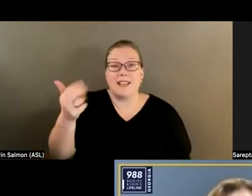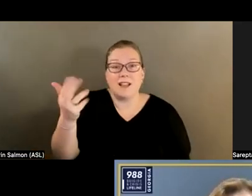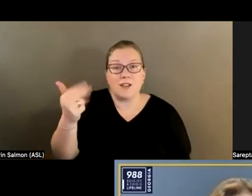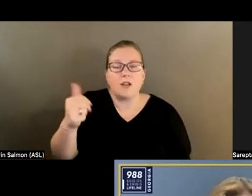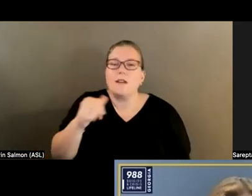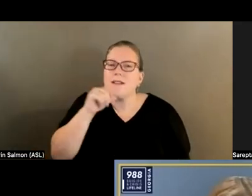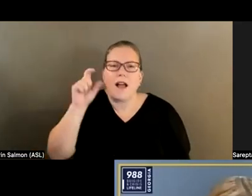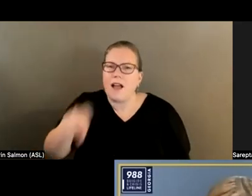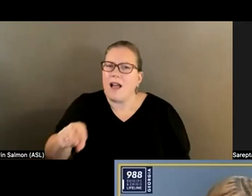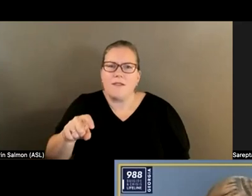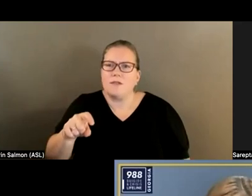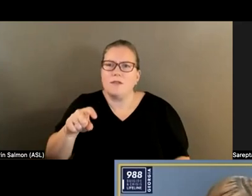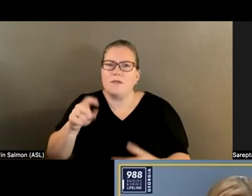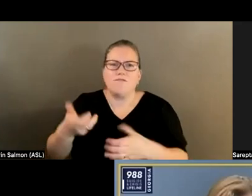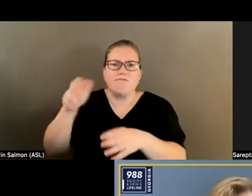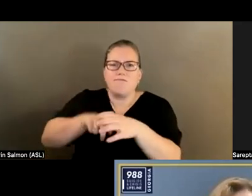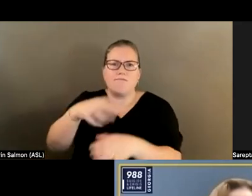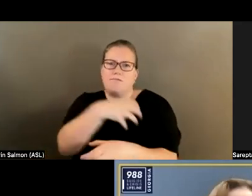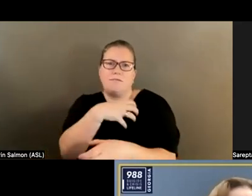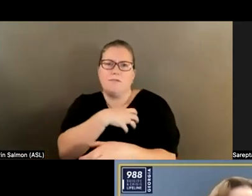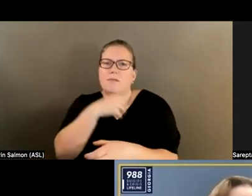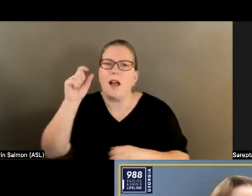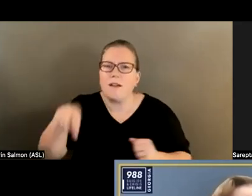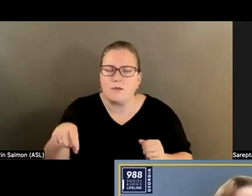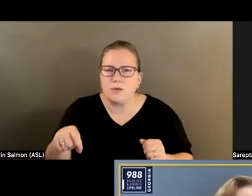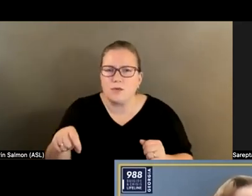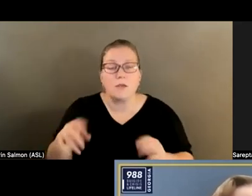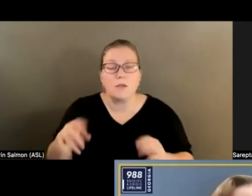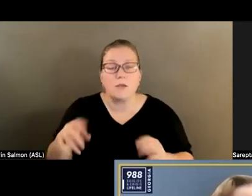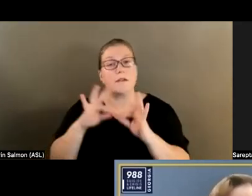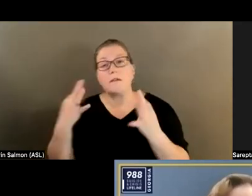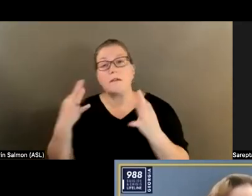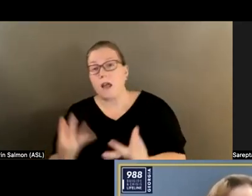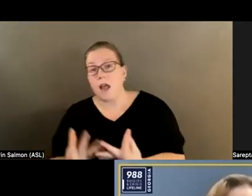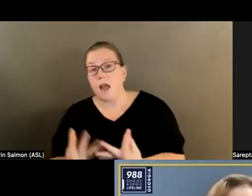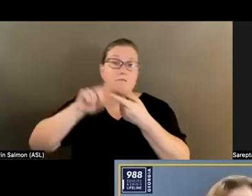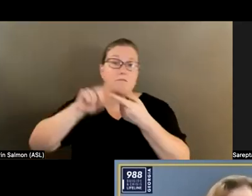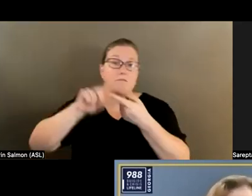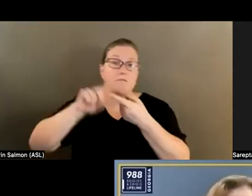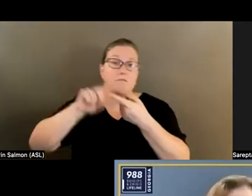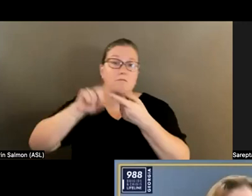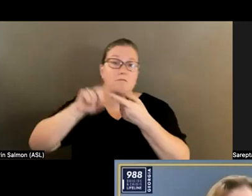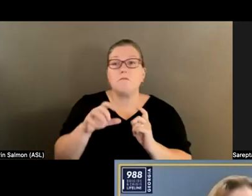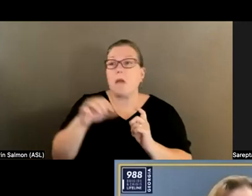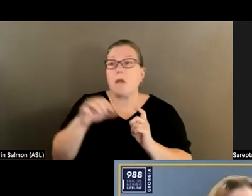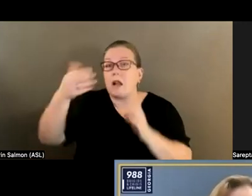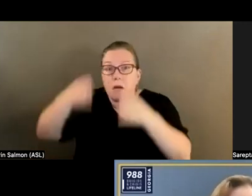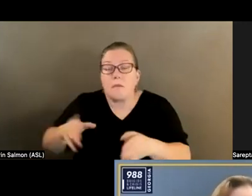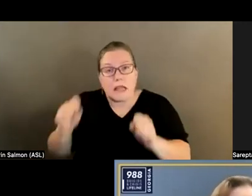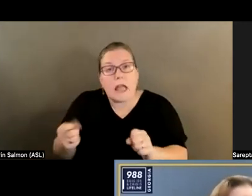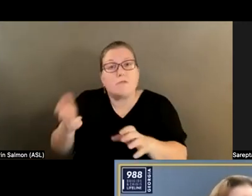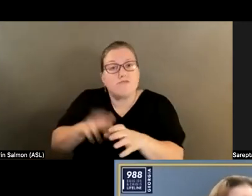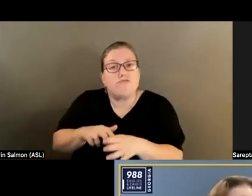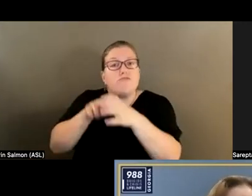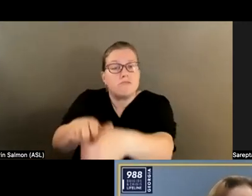be transported by law enforcement. A family member, a friend, someone else could transport them. If they have